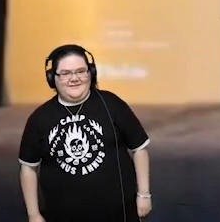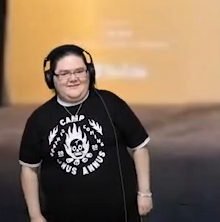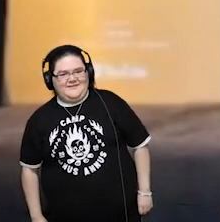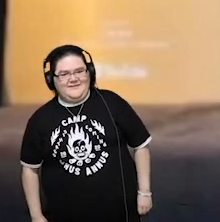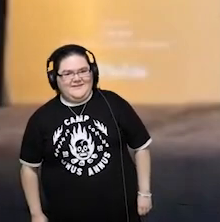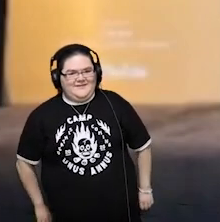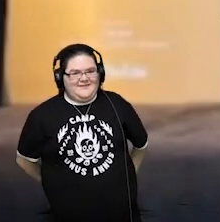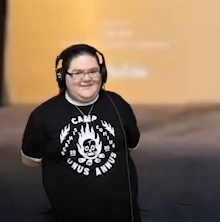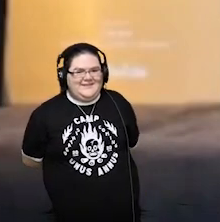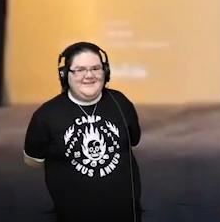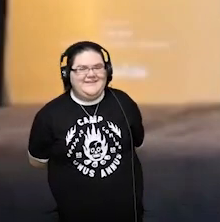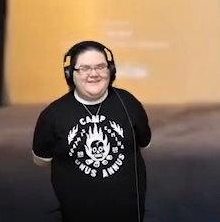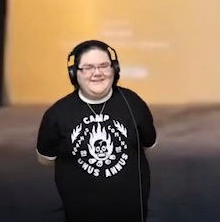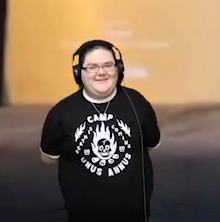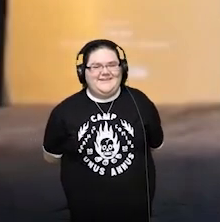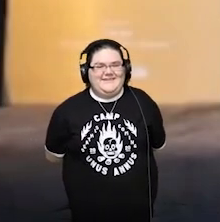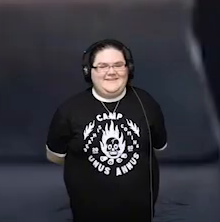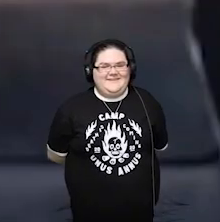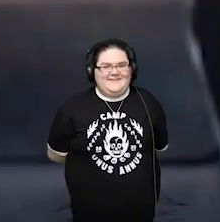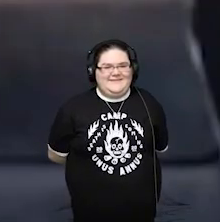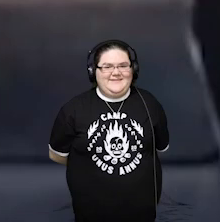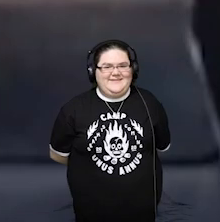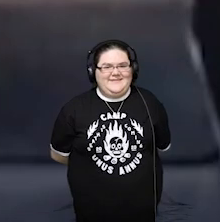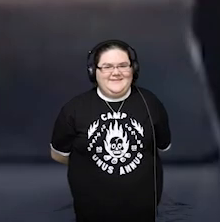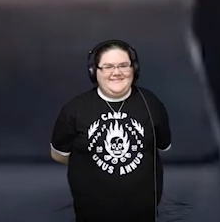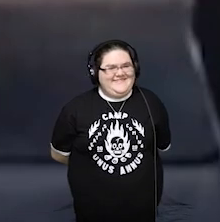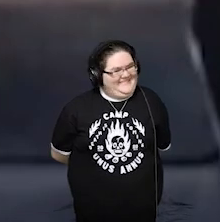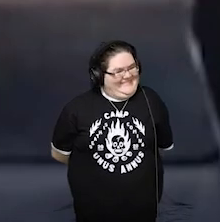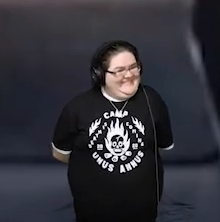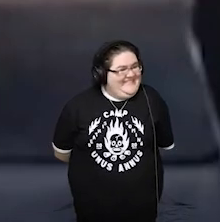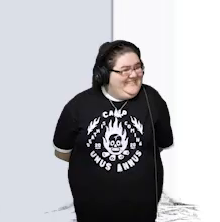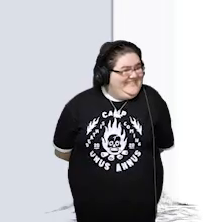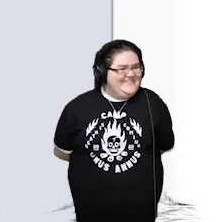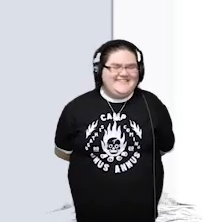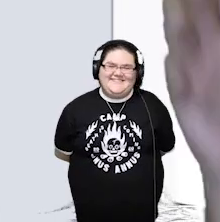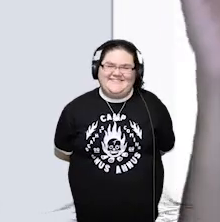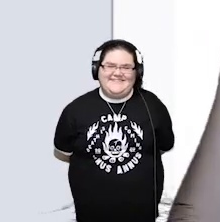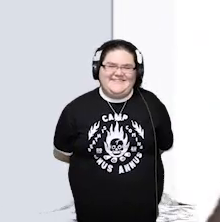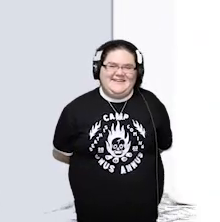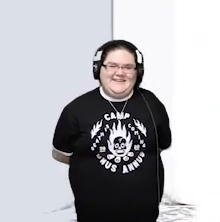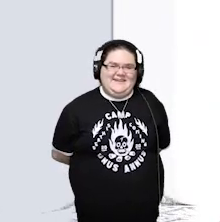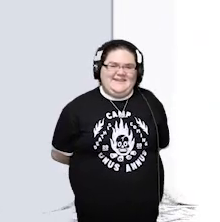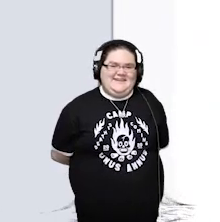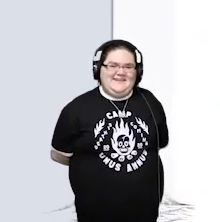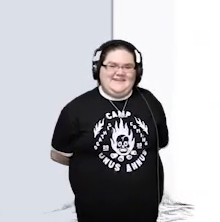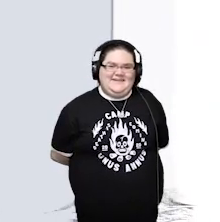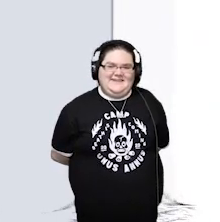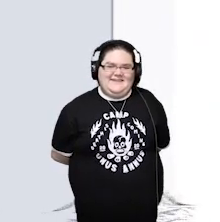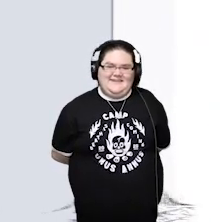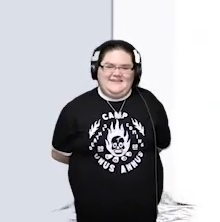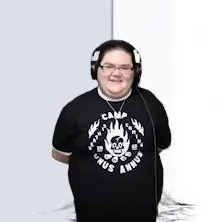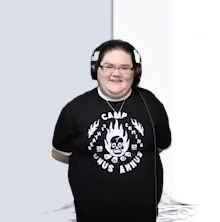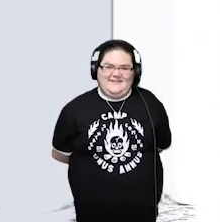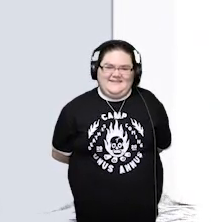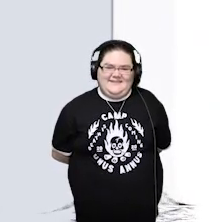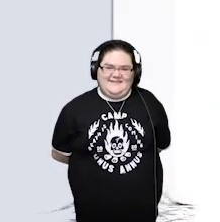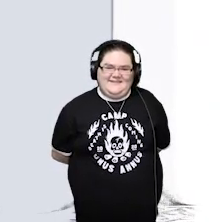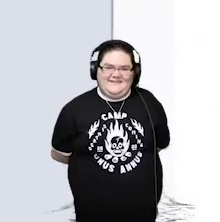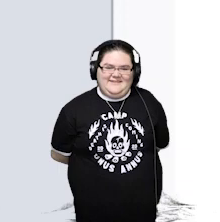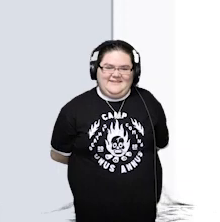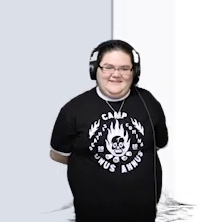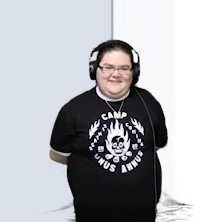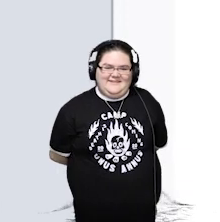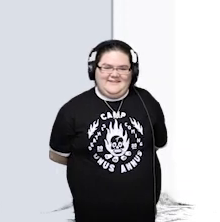then. But actually, with the recent burst, we could maybe get ourselves a 10 million plaque. So that means I have 2 10 million plaques and 6